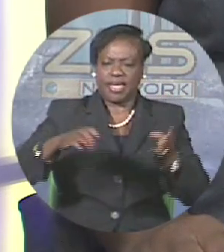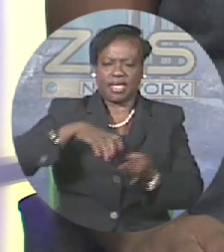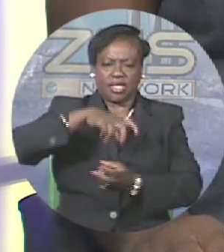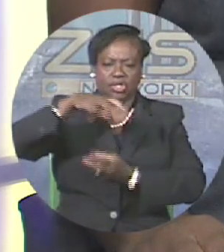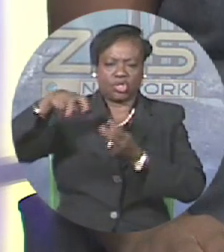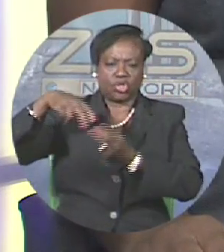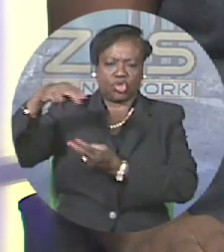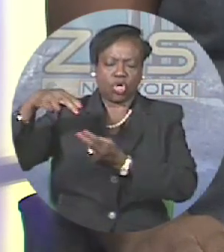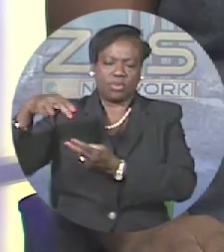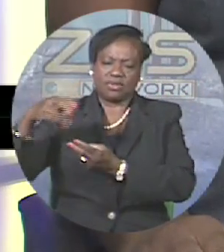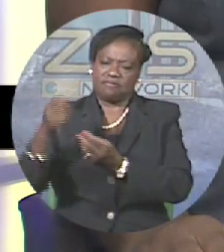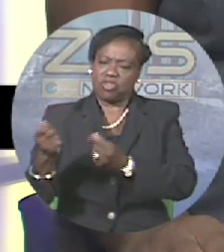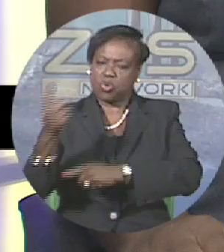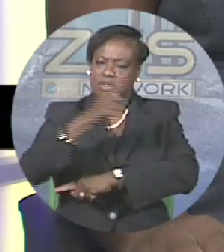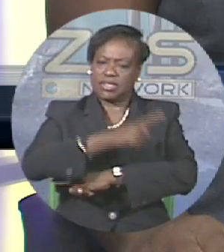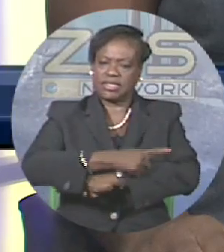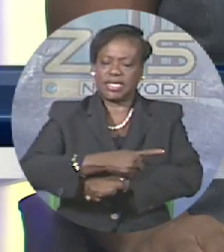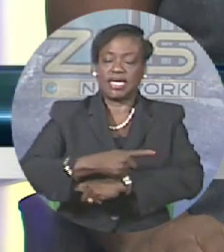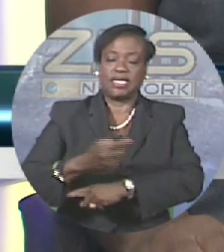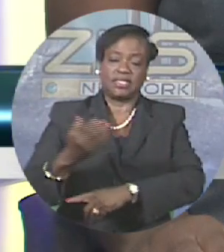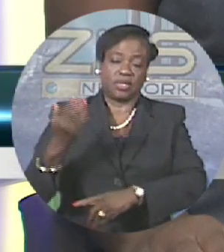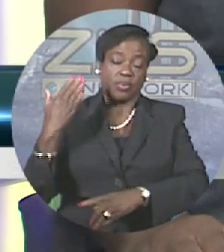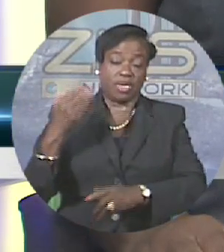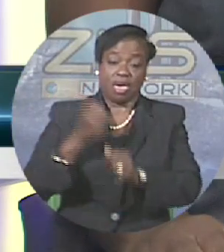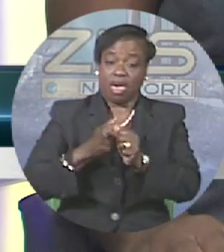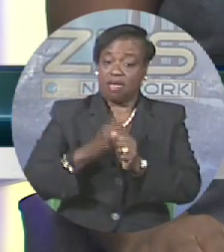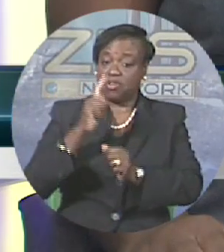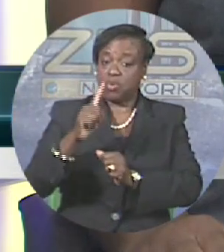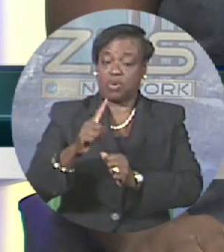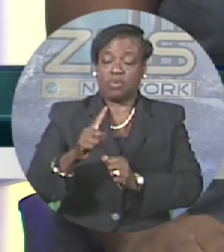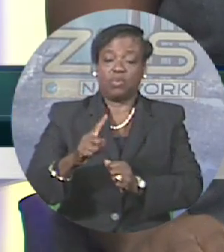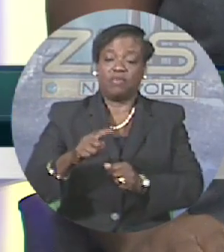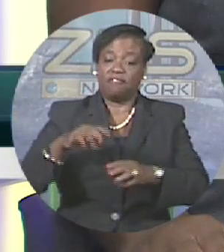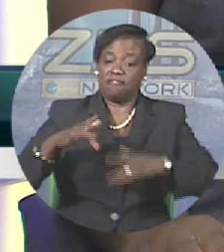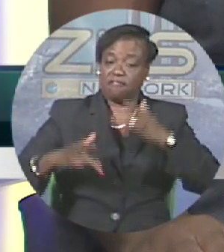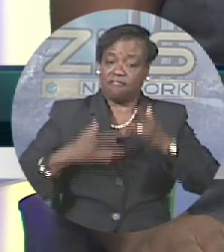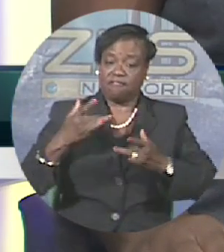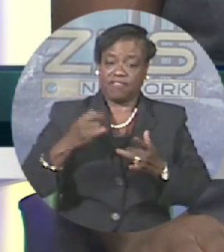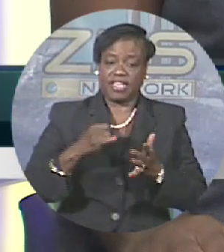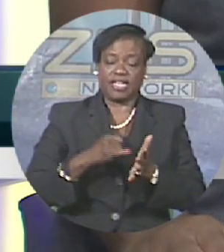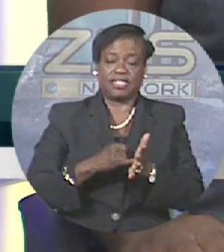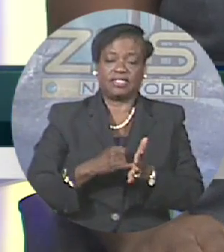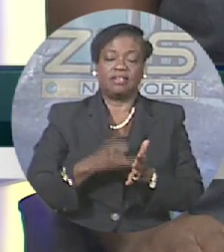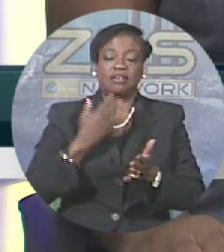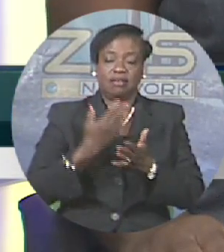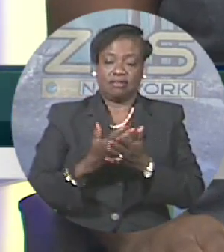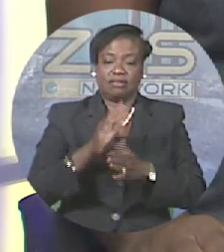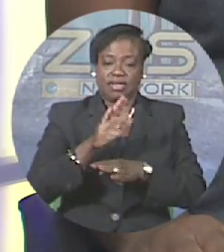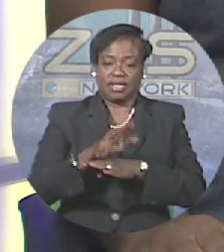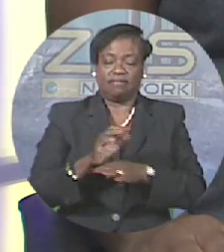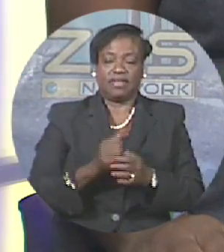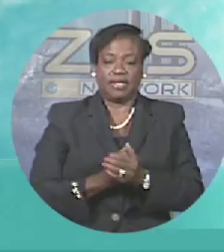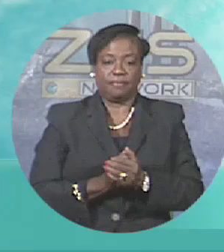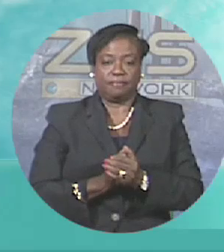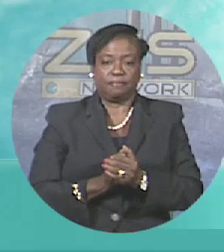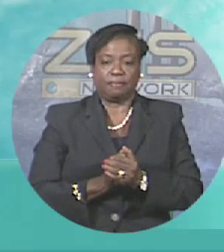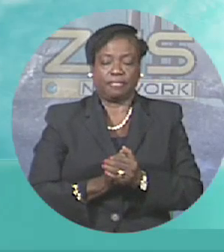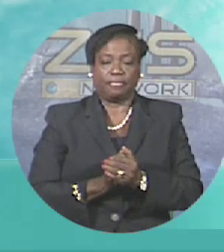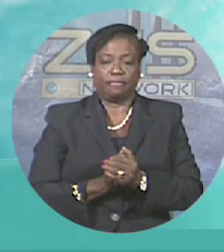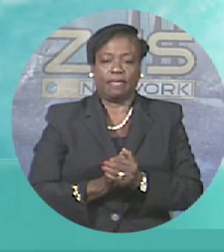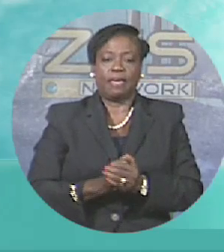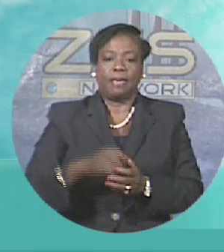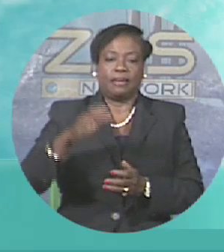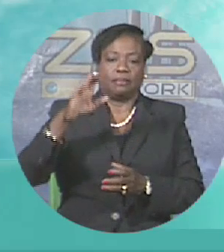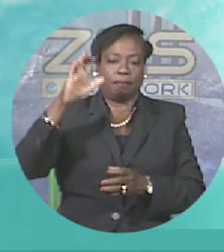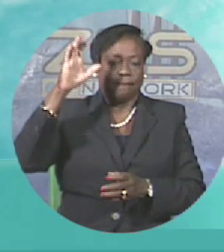the brunt of Irma. Good evening, Bahamas. I'm Altaviz Munnings. Thanks so much for joining us tonight. It's always good to see you. With the very latest on the storm, Chief Meteorologist Basil